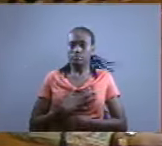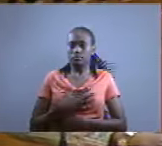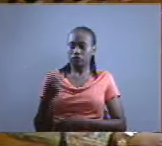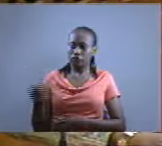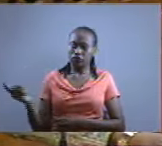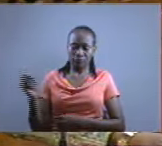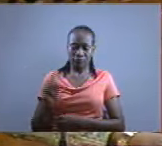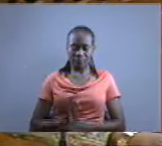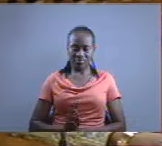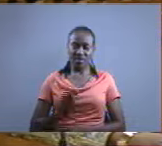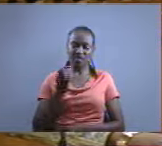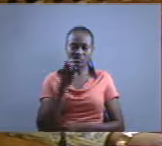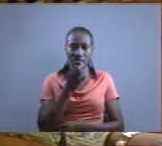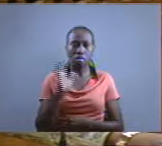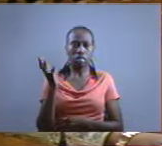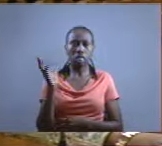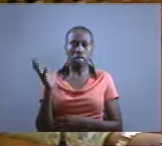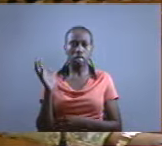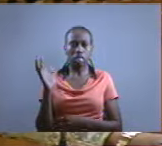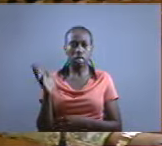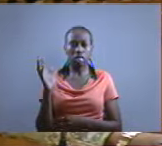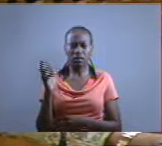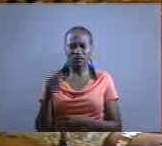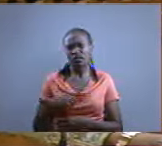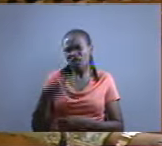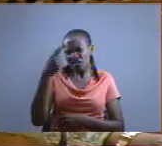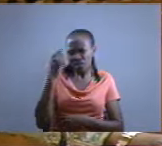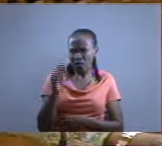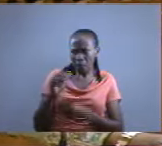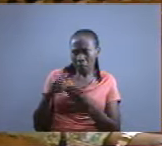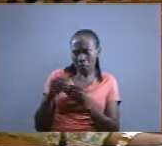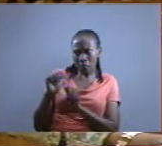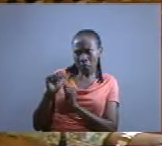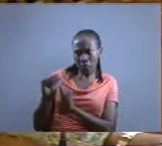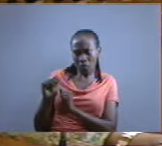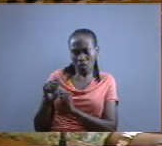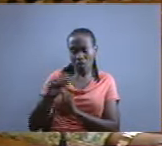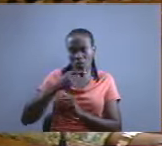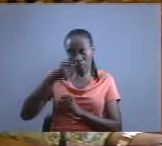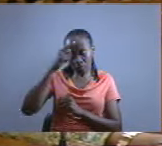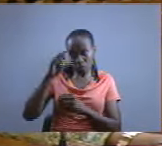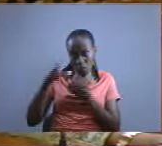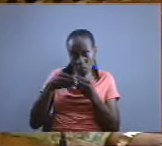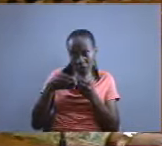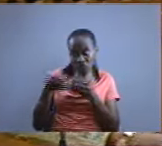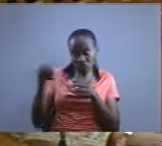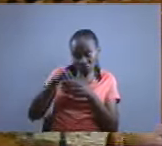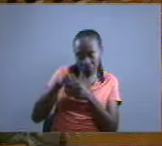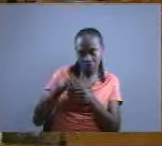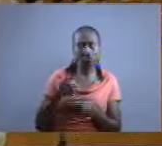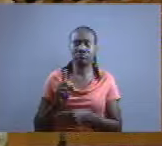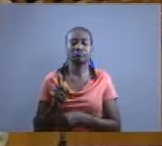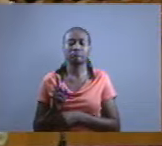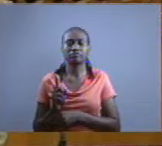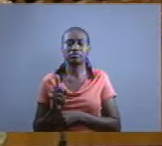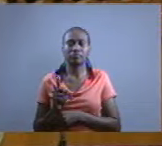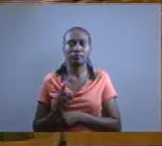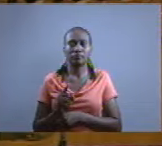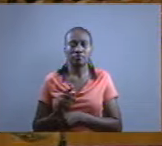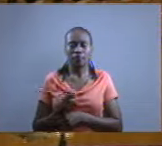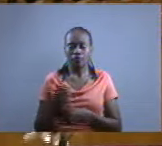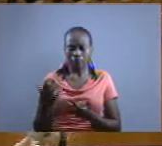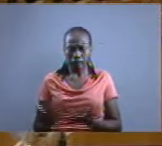say what you have said, and I don't think that your member, who is a member of the Portfolio Committee, can say, because